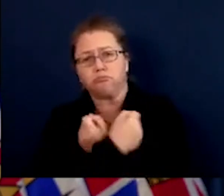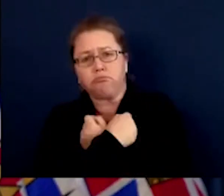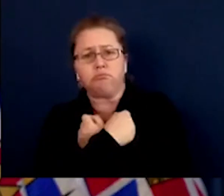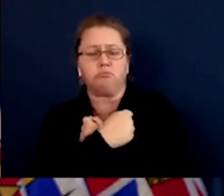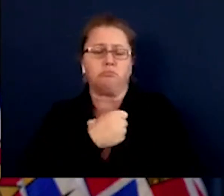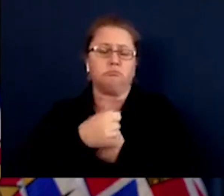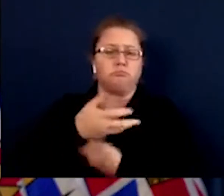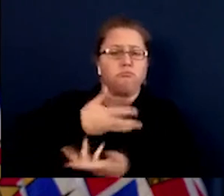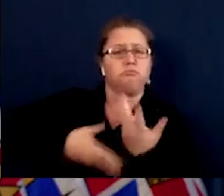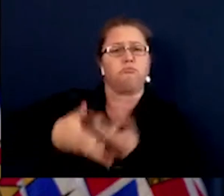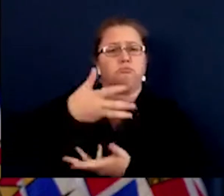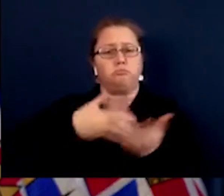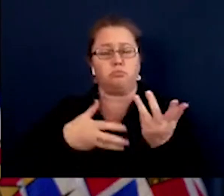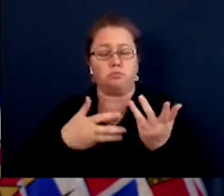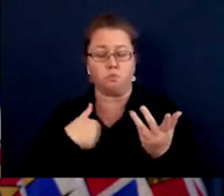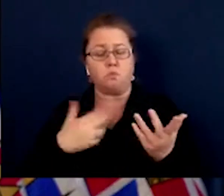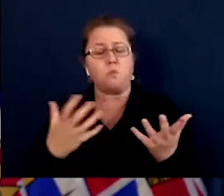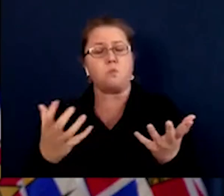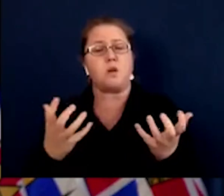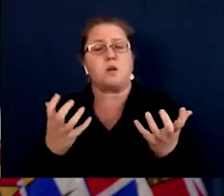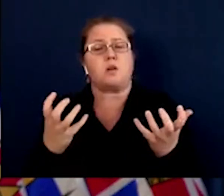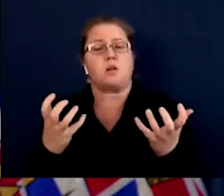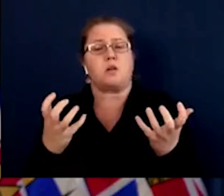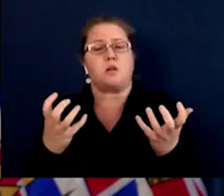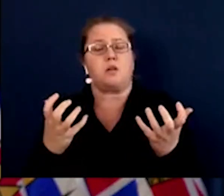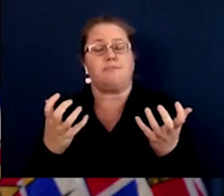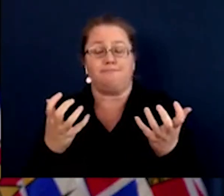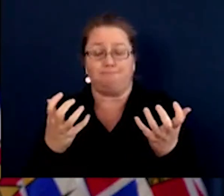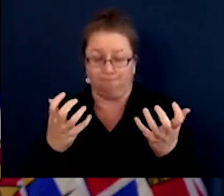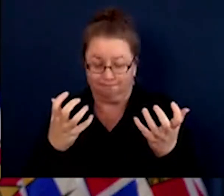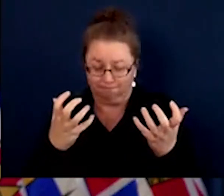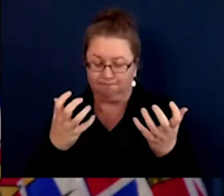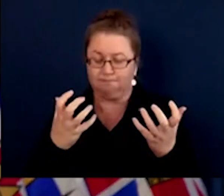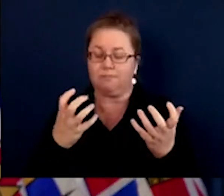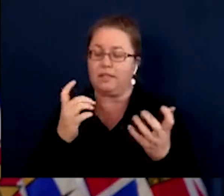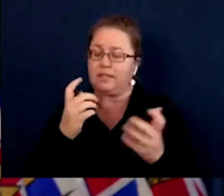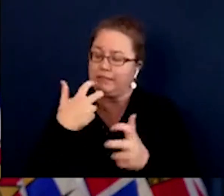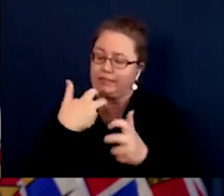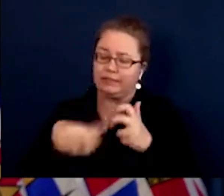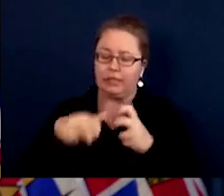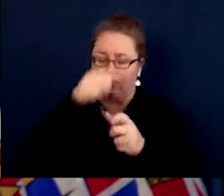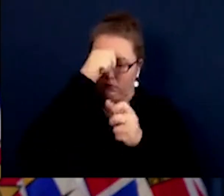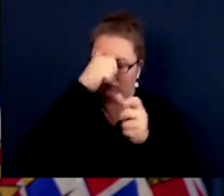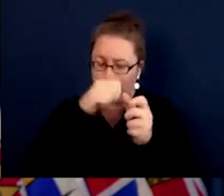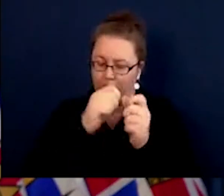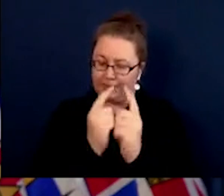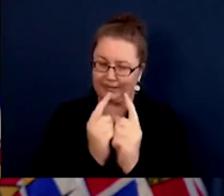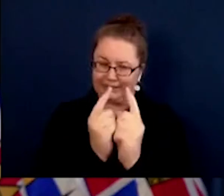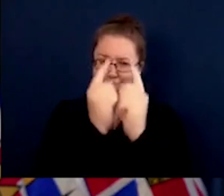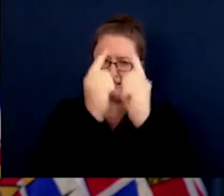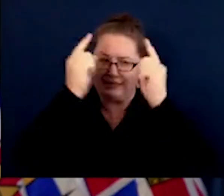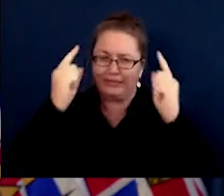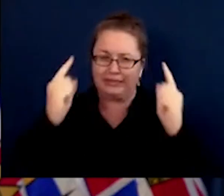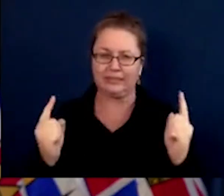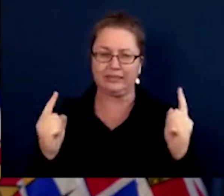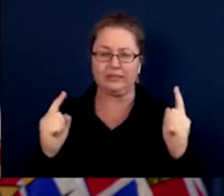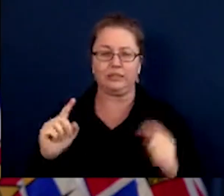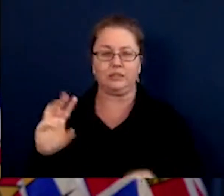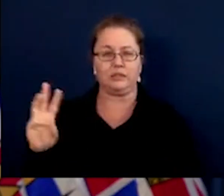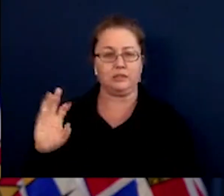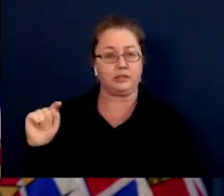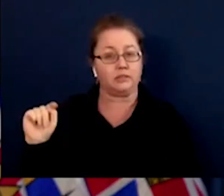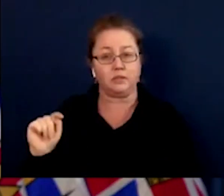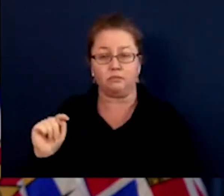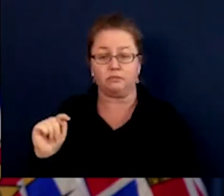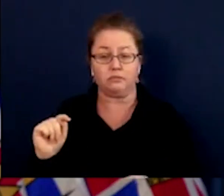be with the people we love for these celebrations, and it is very hard to keep to those important limits that help prevent